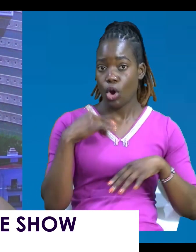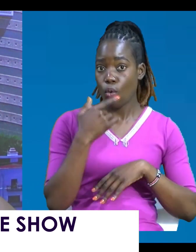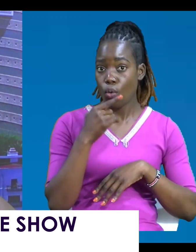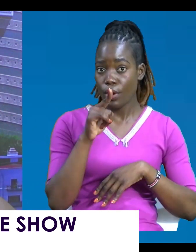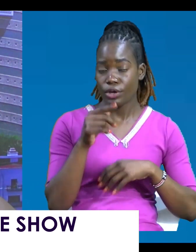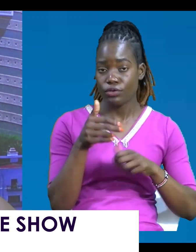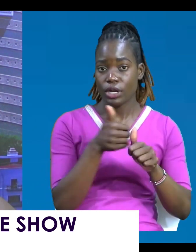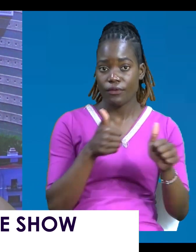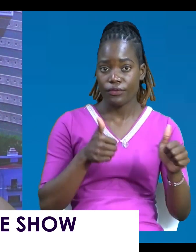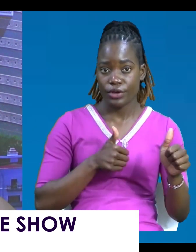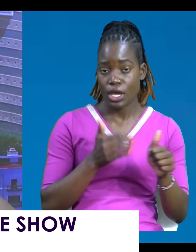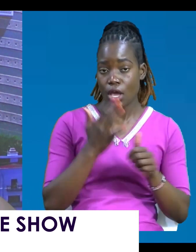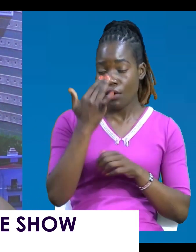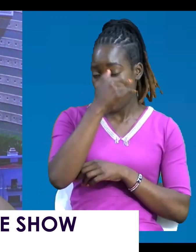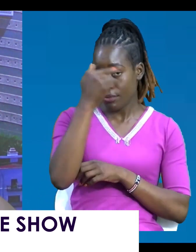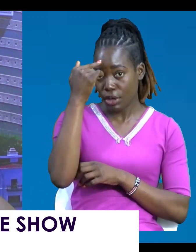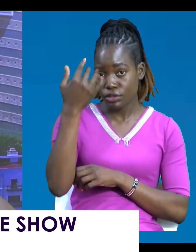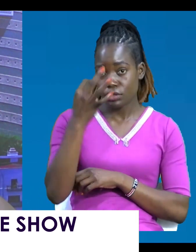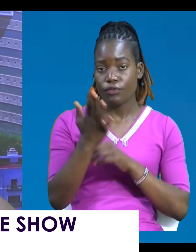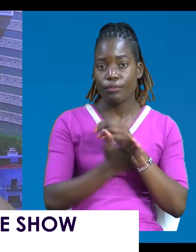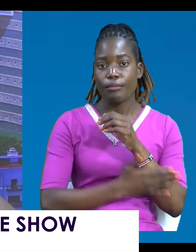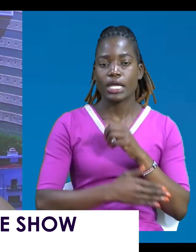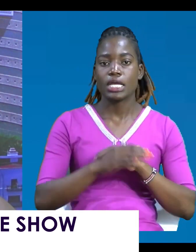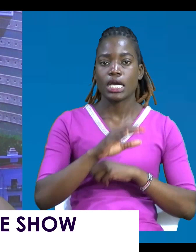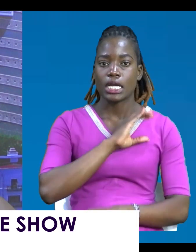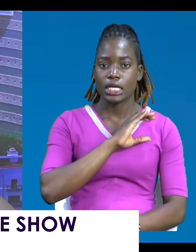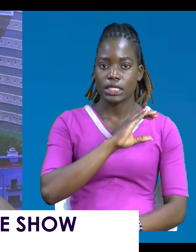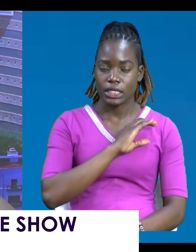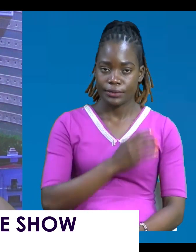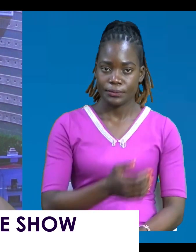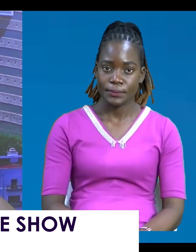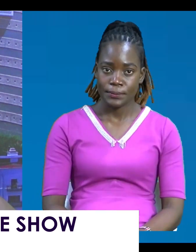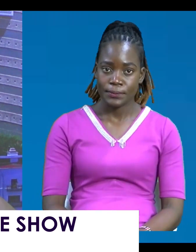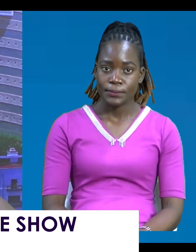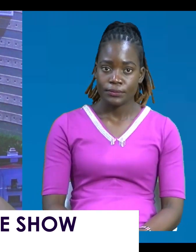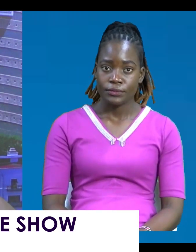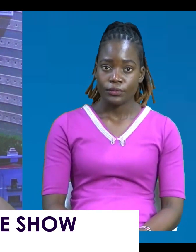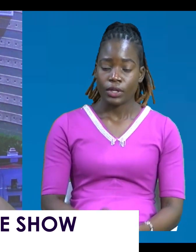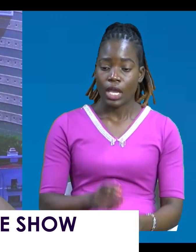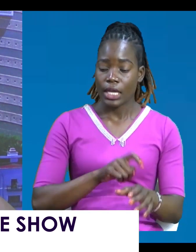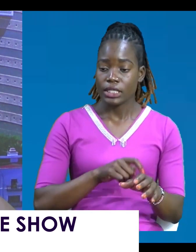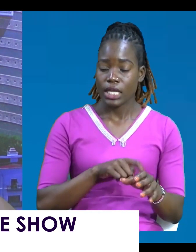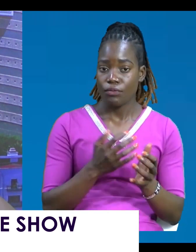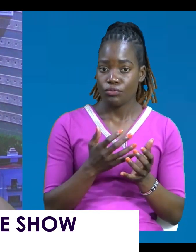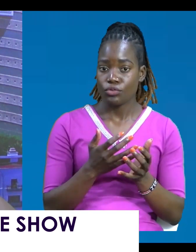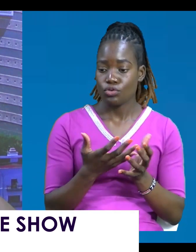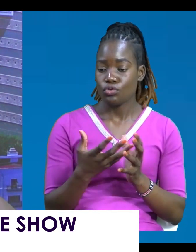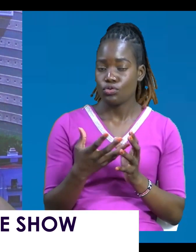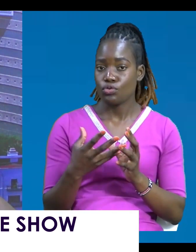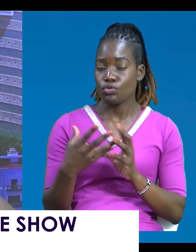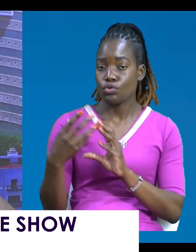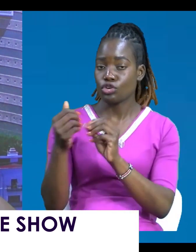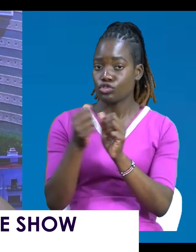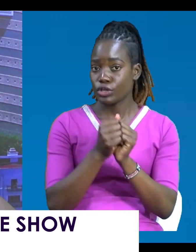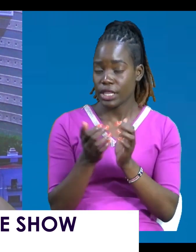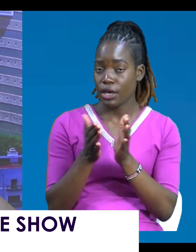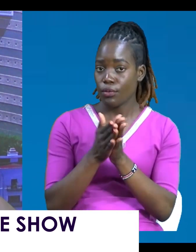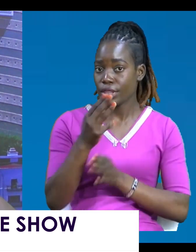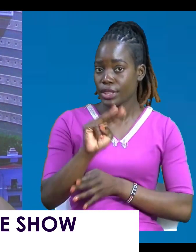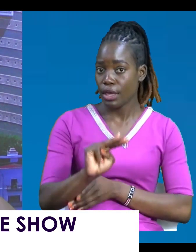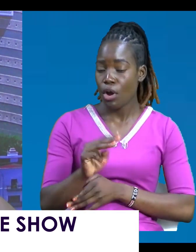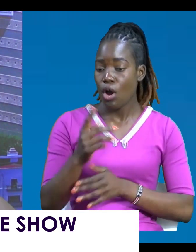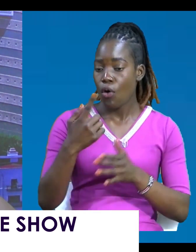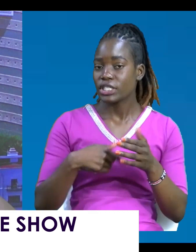avoid simply because of bad character. When you carry them, what is it